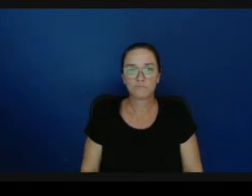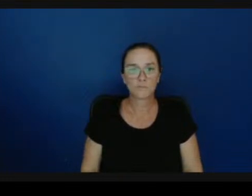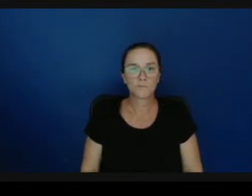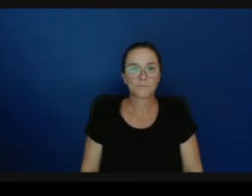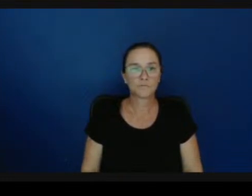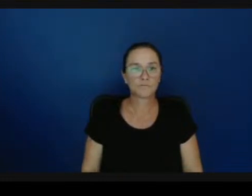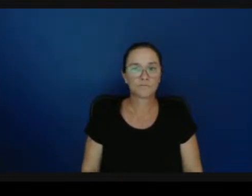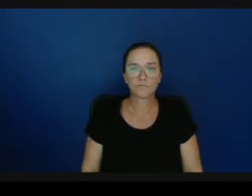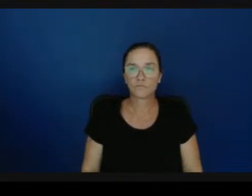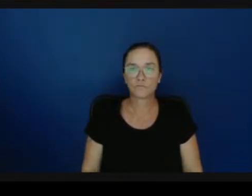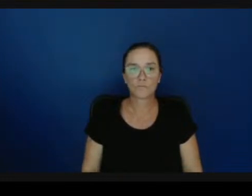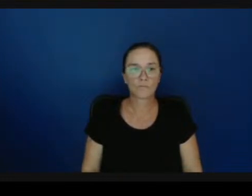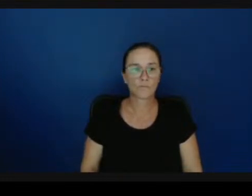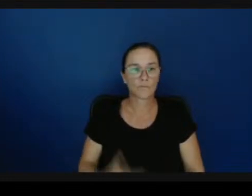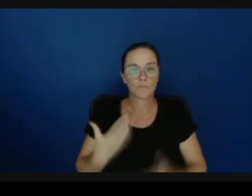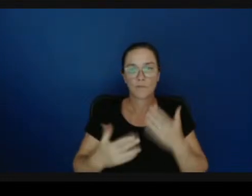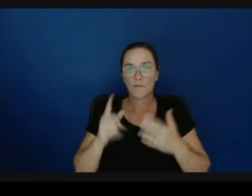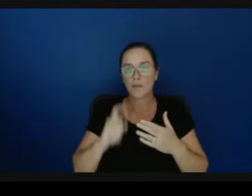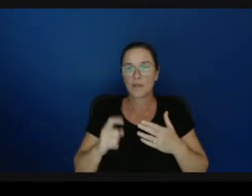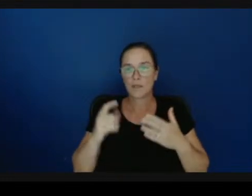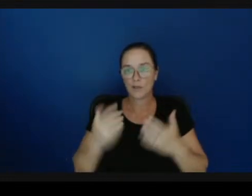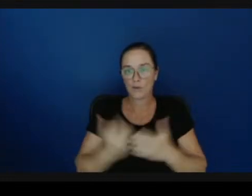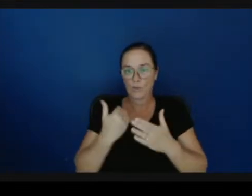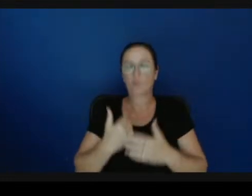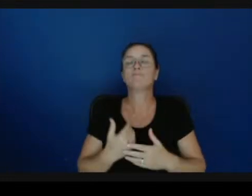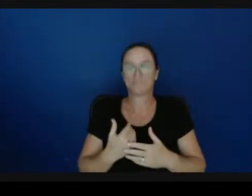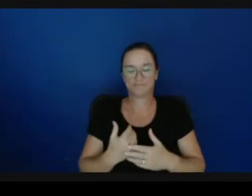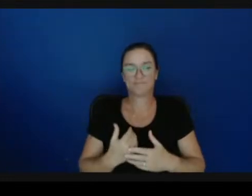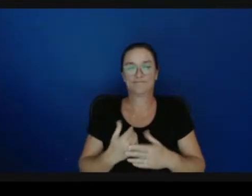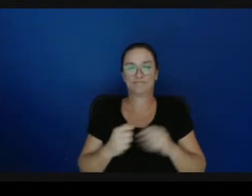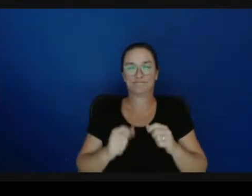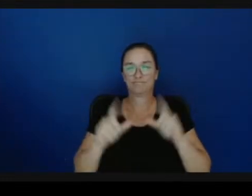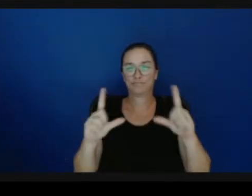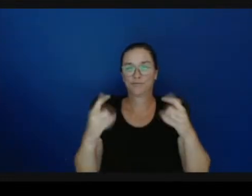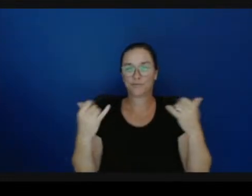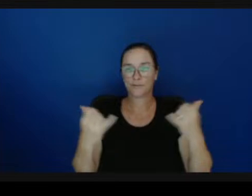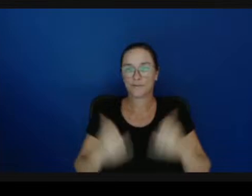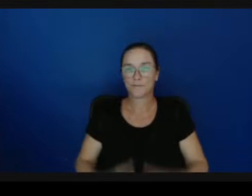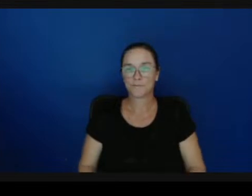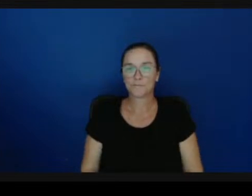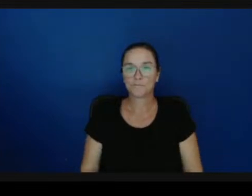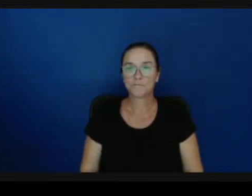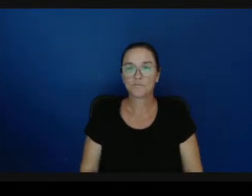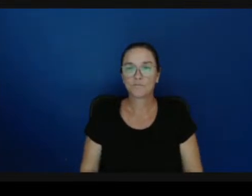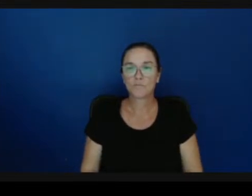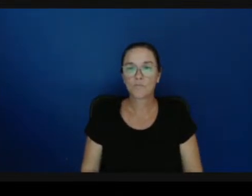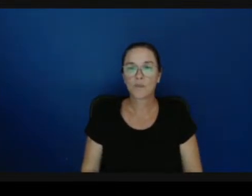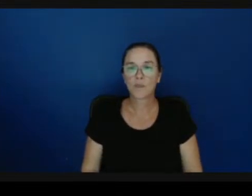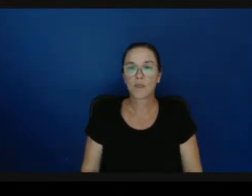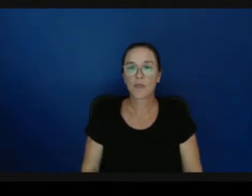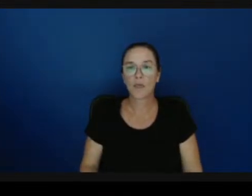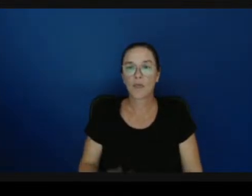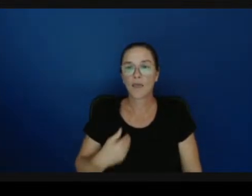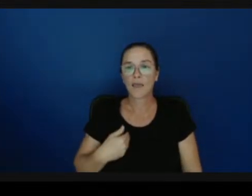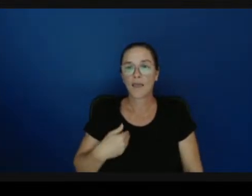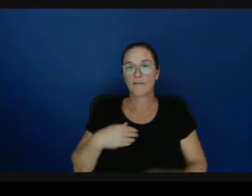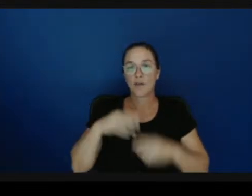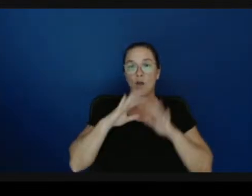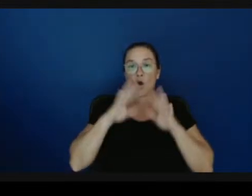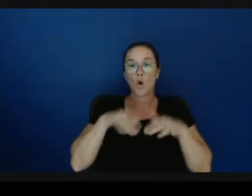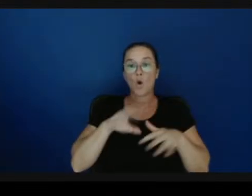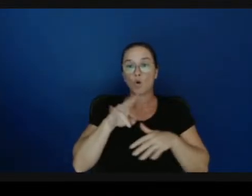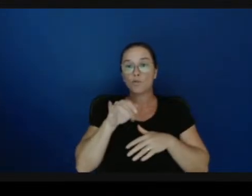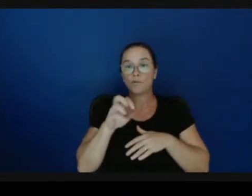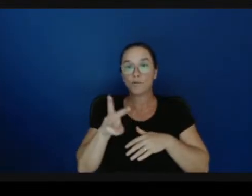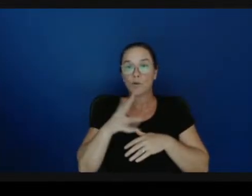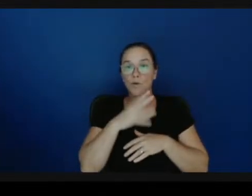Nothing? Might need a refresh. There we There go. it I got is. it to pop up. So yeah, we have 2 data points, one in Ocean View and one in Captain Cook, showing